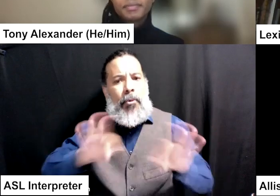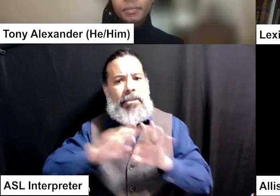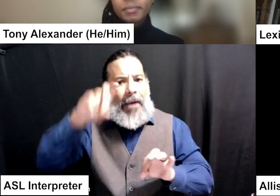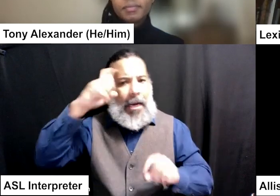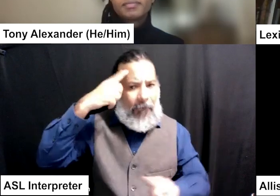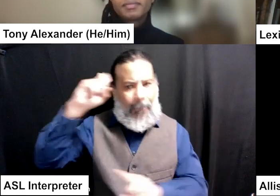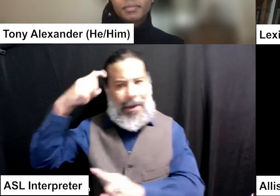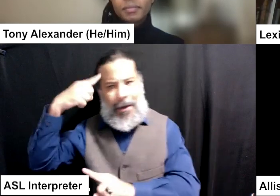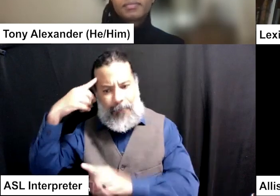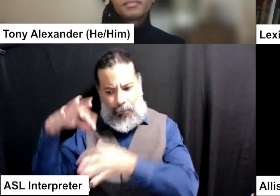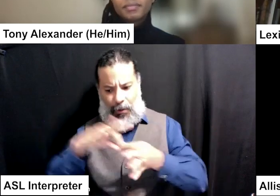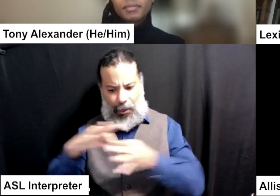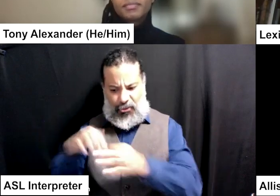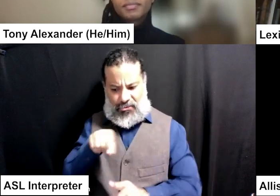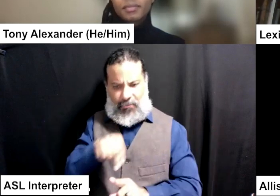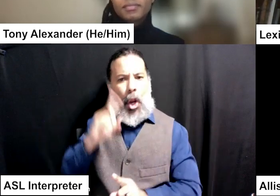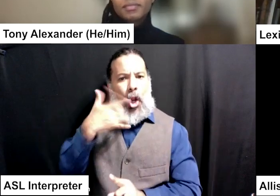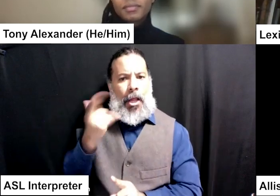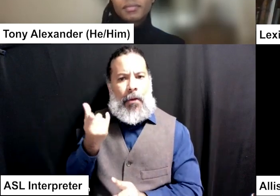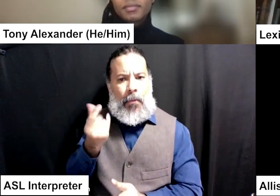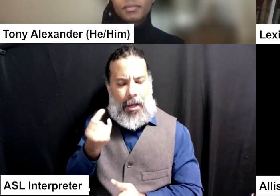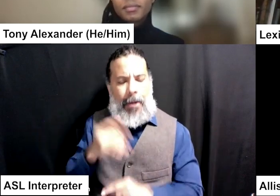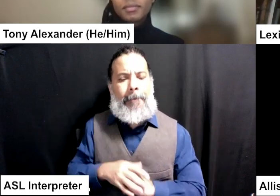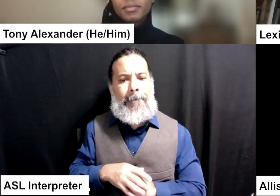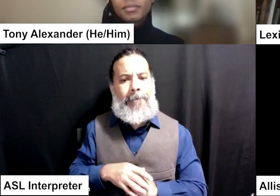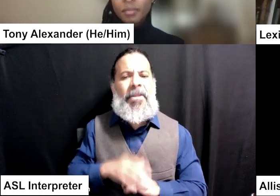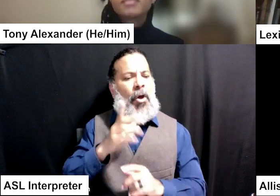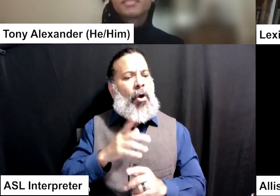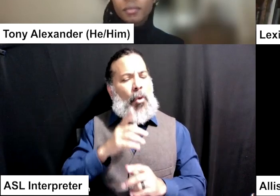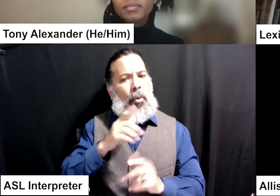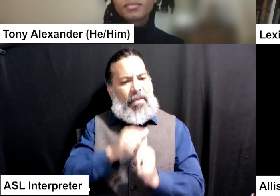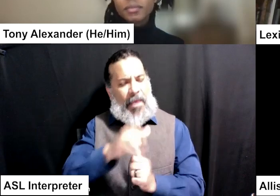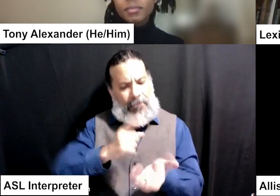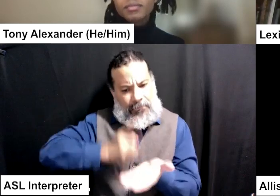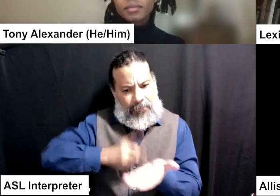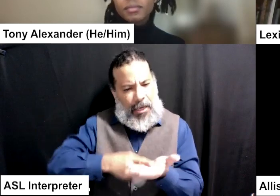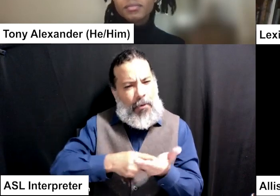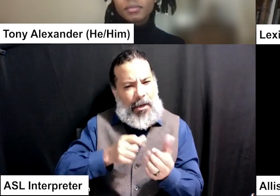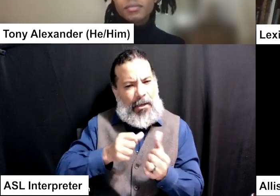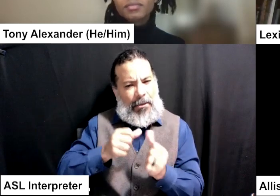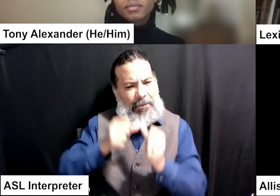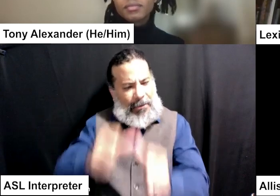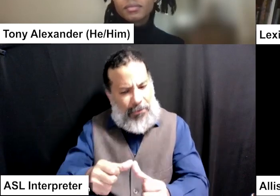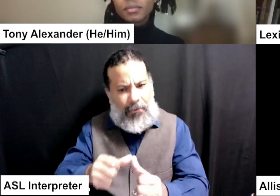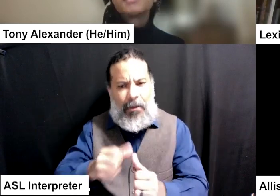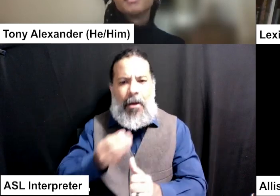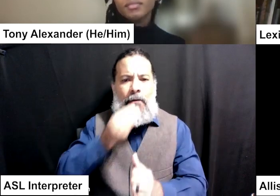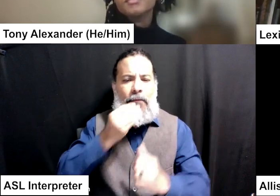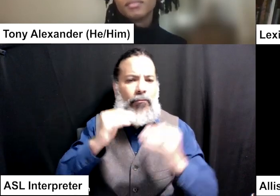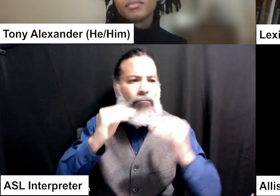have with the U.S. government. So kind of in this, keeping in this thread of food justice, food